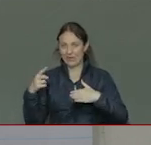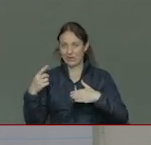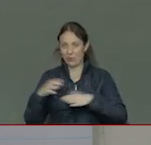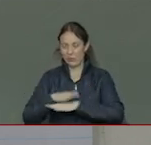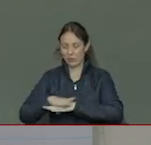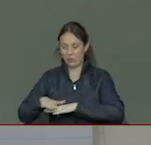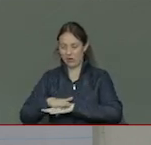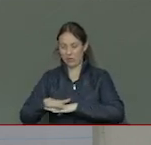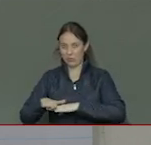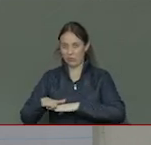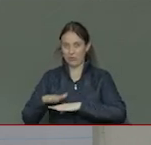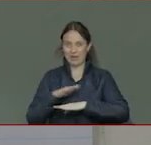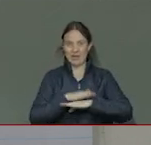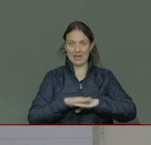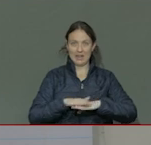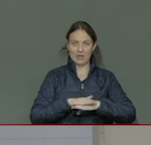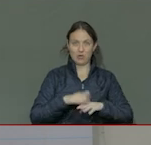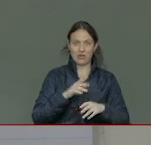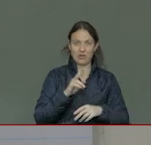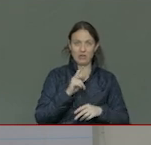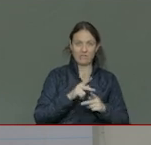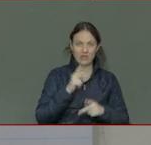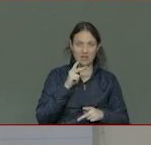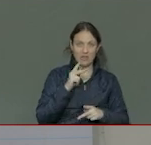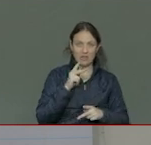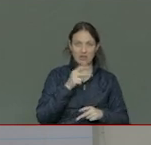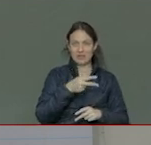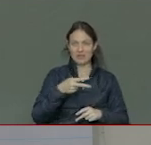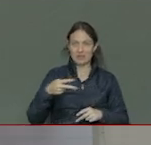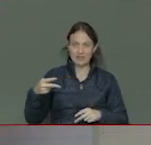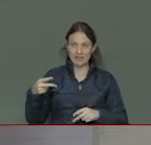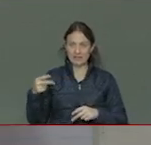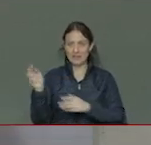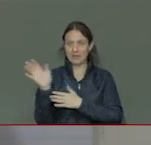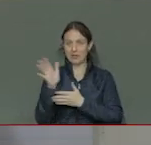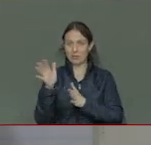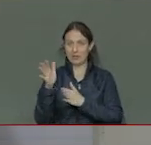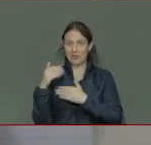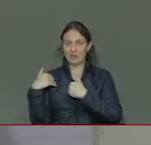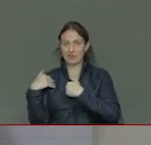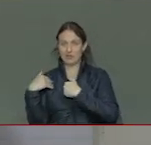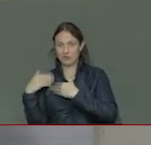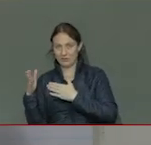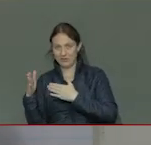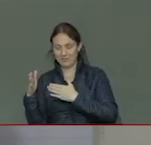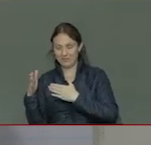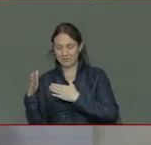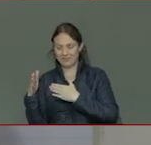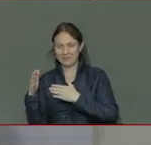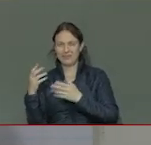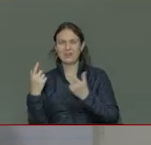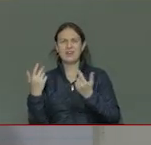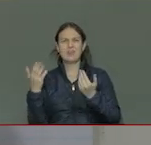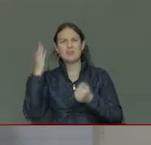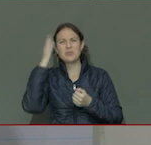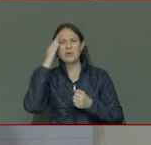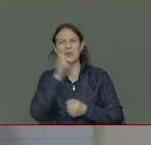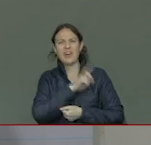the ground is the initial of the air. Why do I want to know it? Because I want to do my